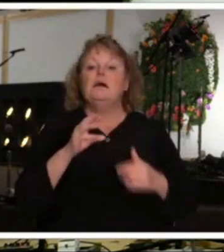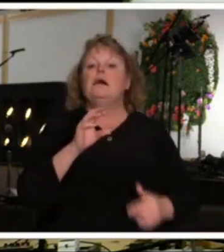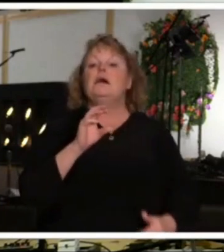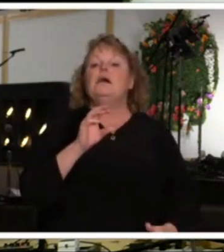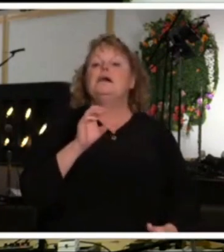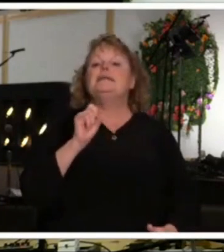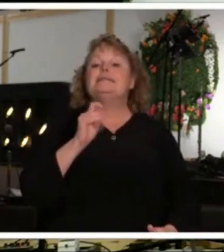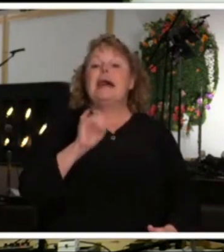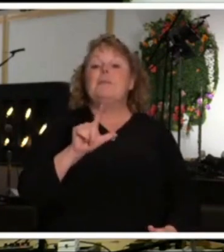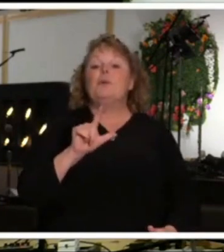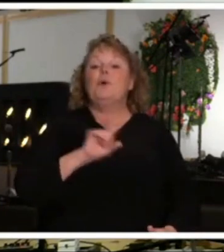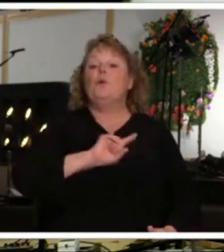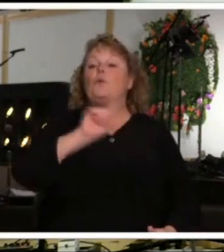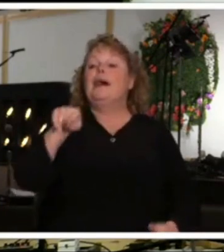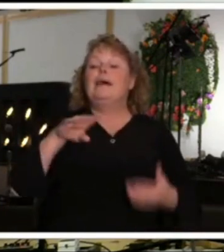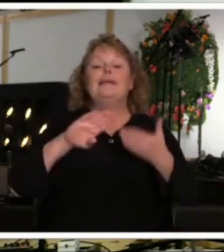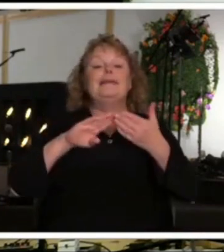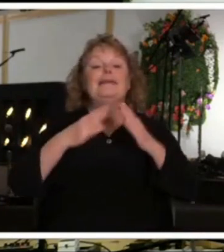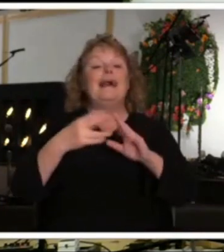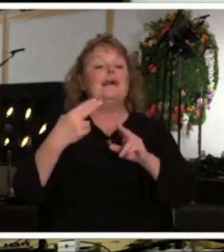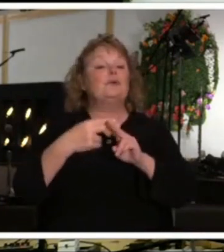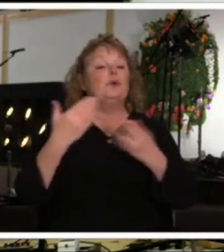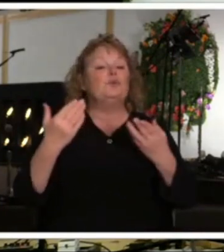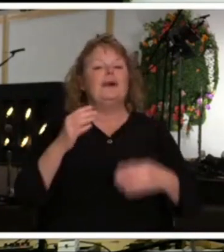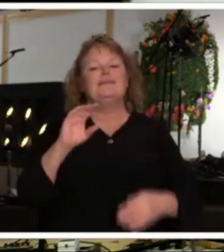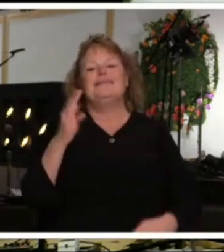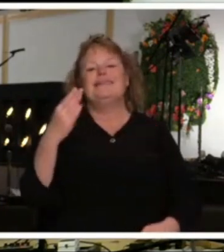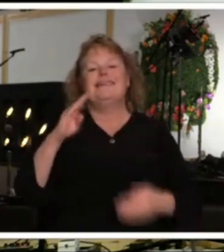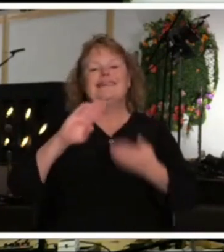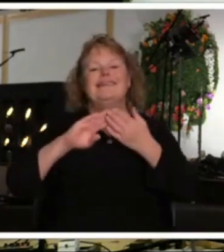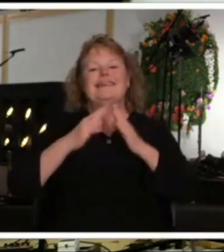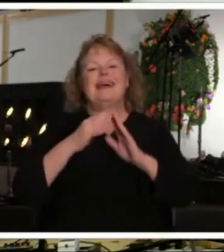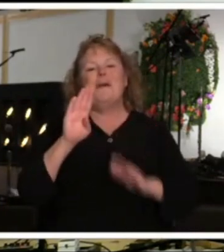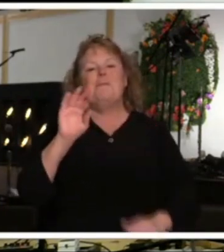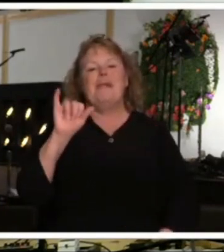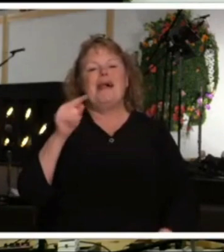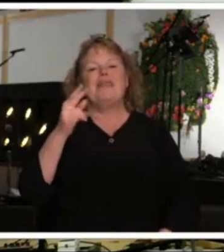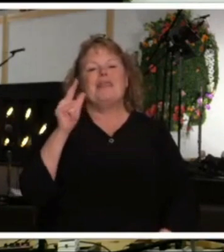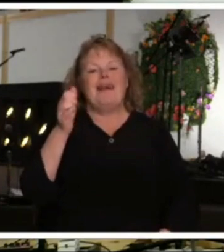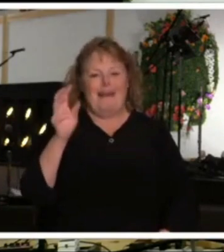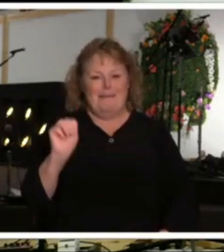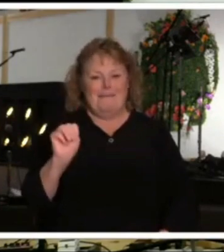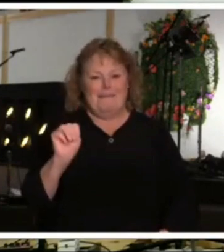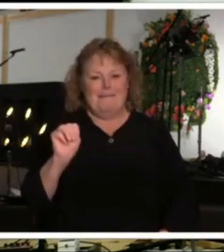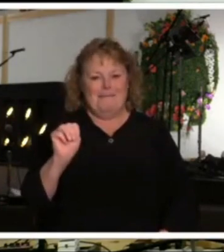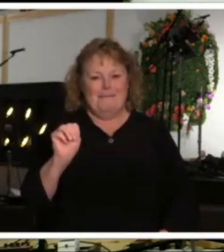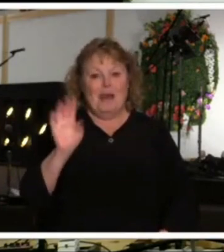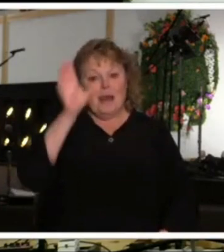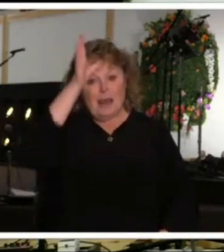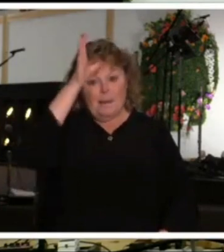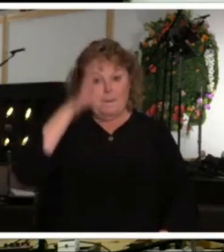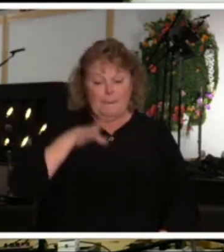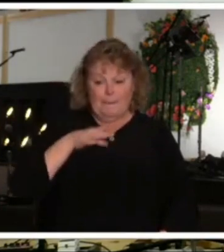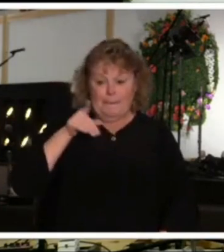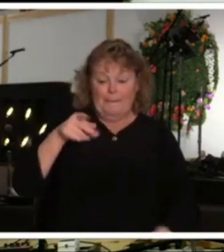the town of Bethlehem. And he goes to a house of a man named